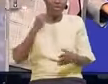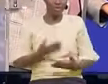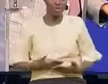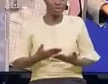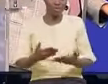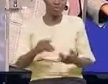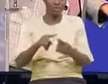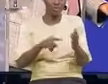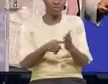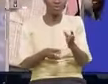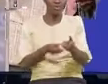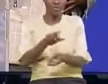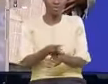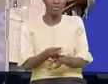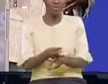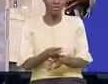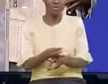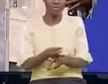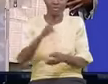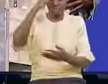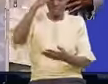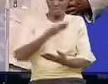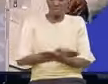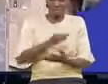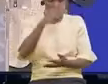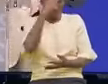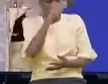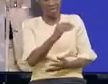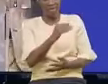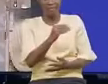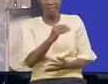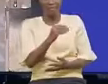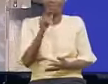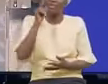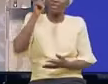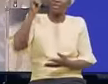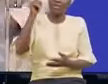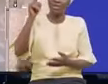O di le keke si ame. Ame gbeto vi.